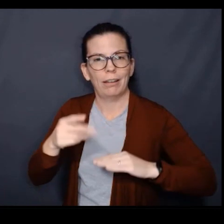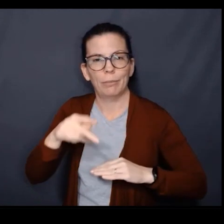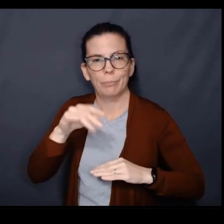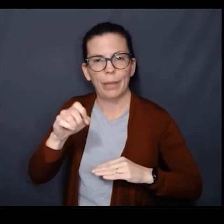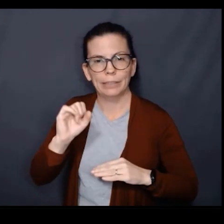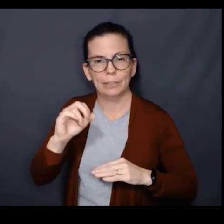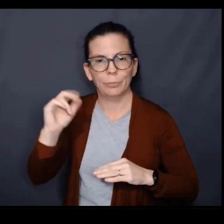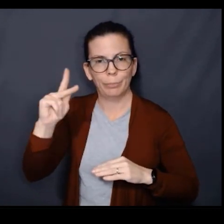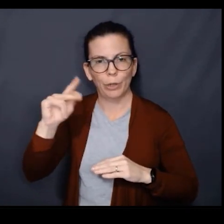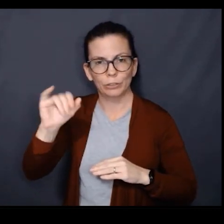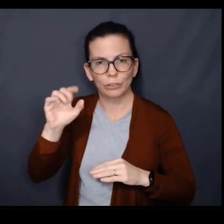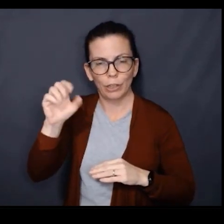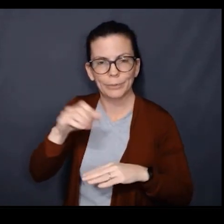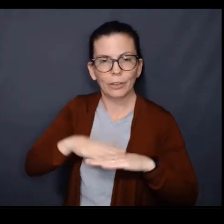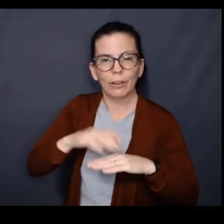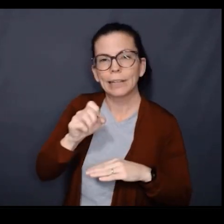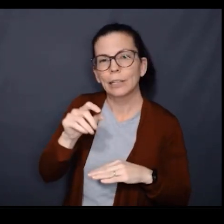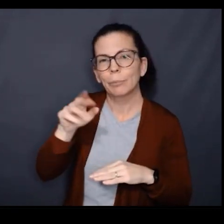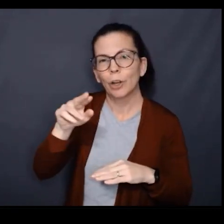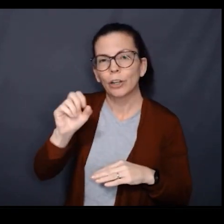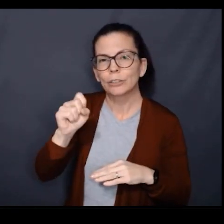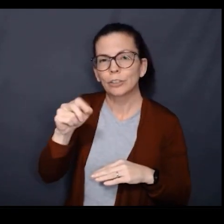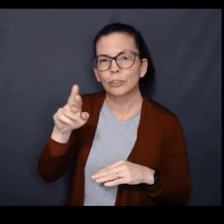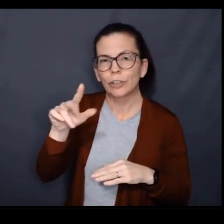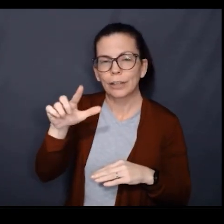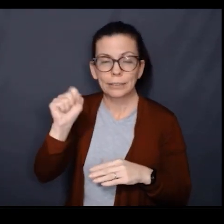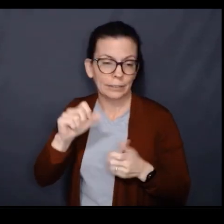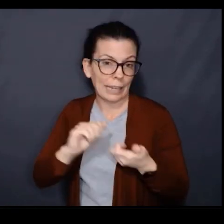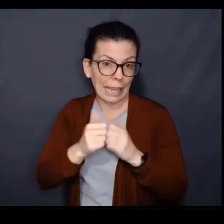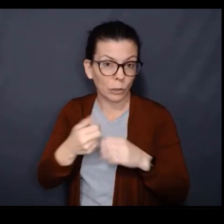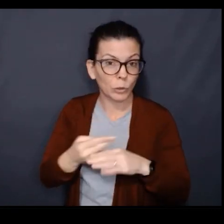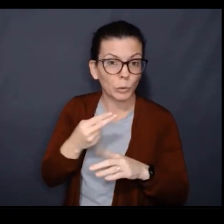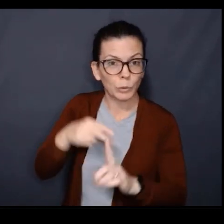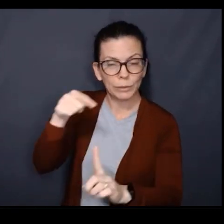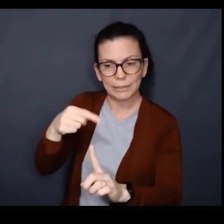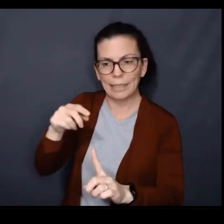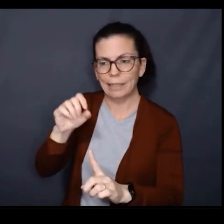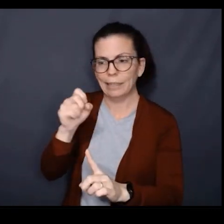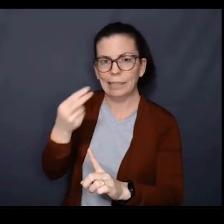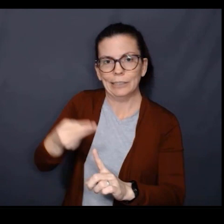talk about how you can easily run PySpark jobs on EMR Serverless and how to